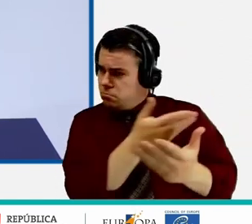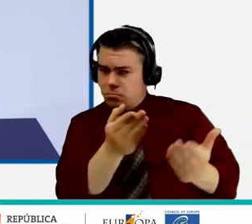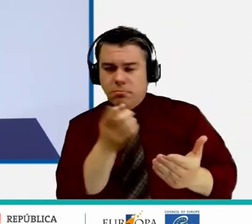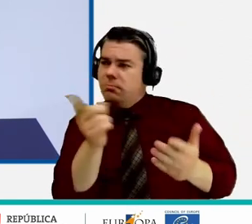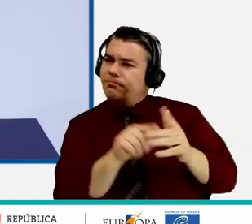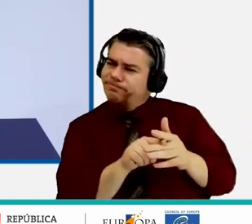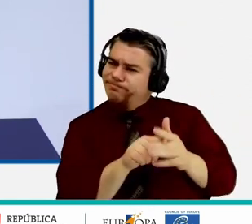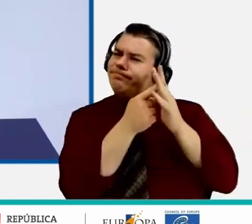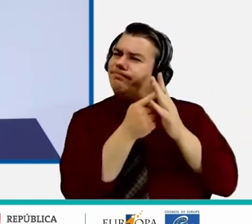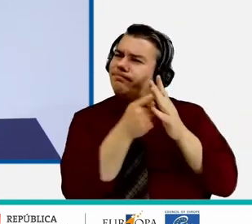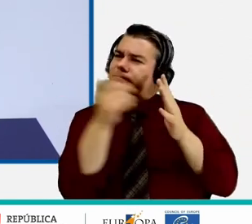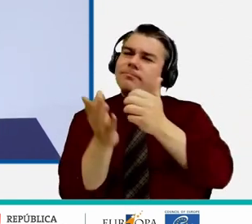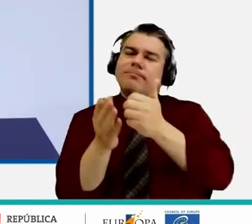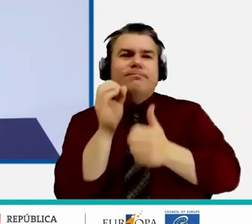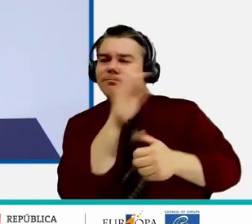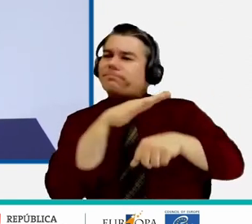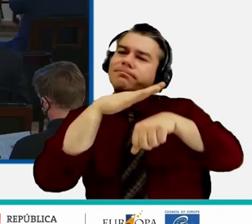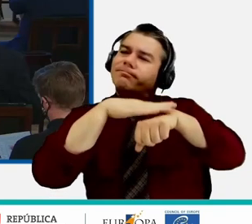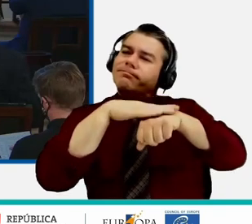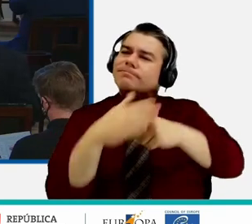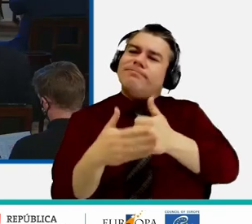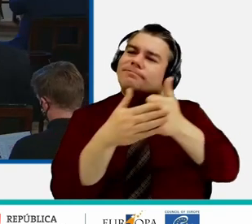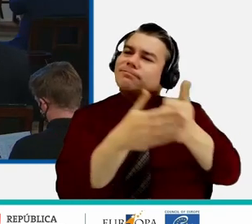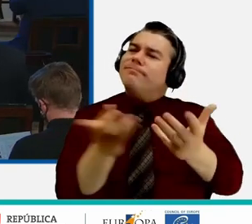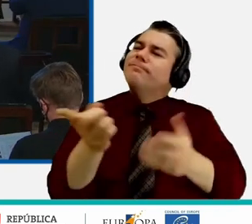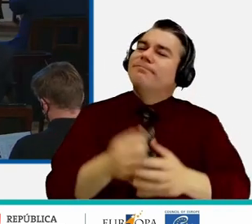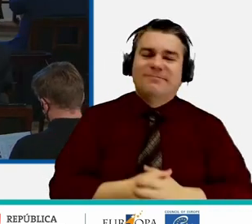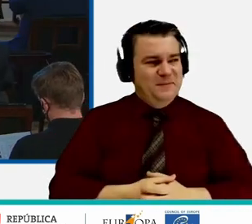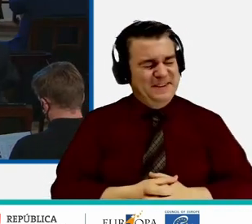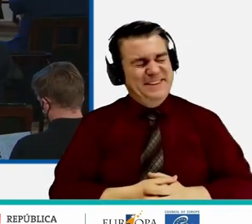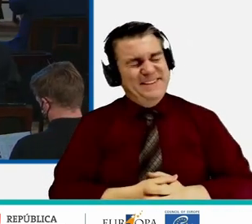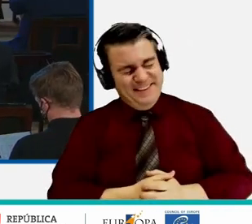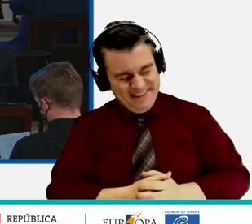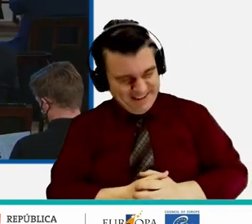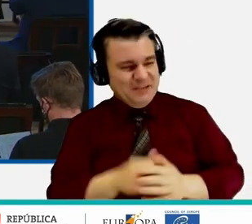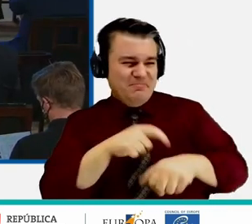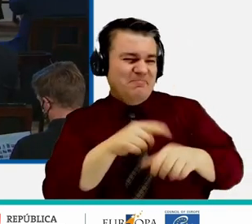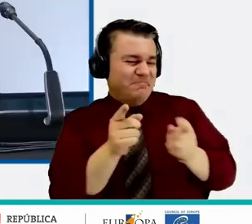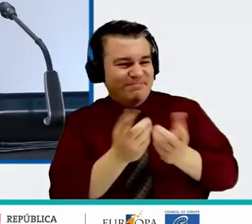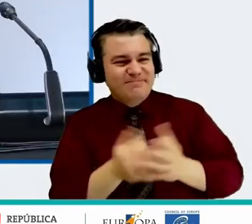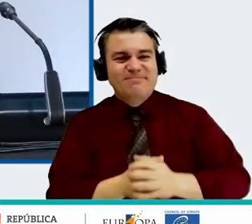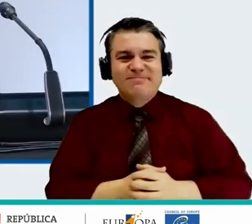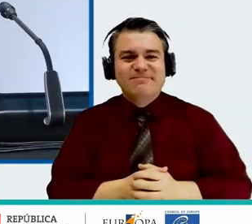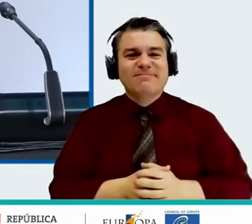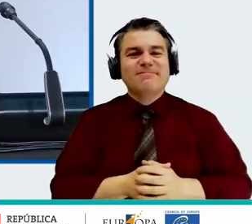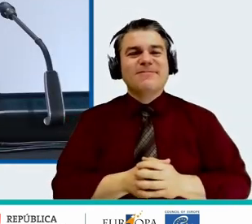Well, it's a difficult question. Well, I will be short. I think the first step should